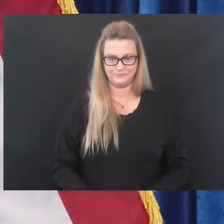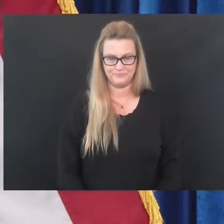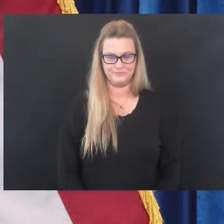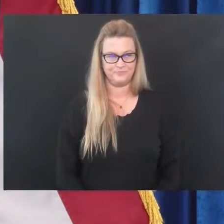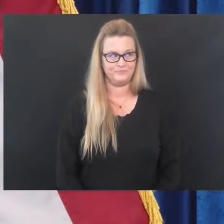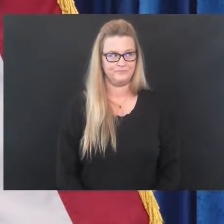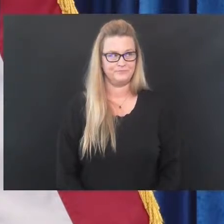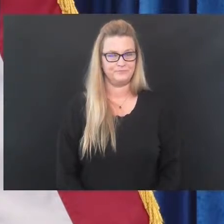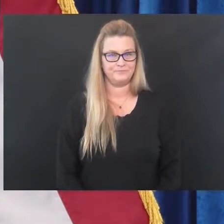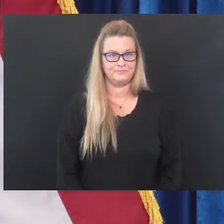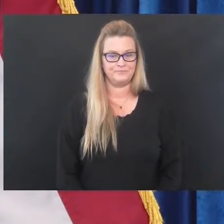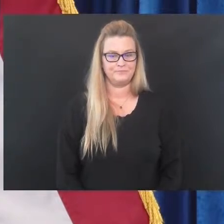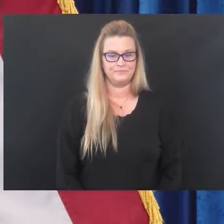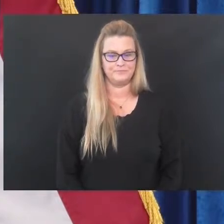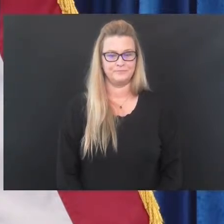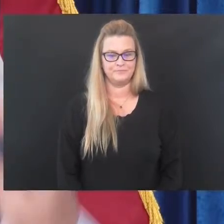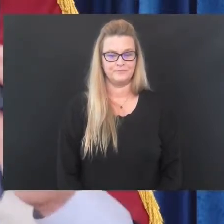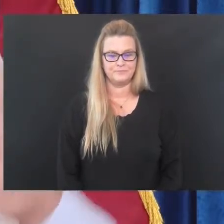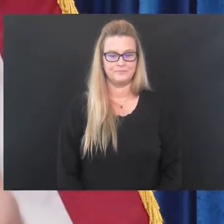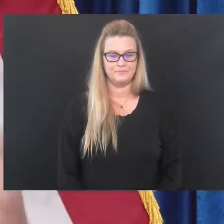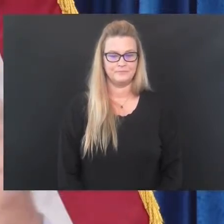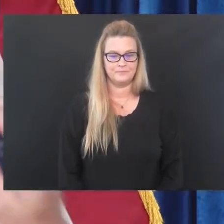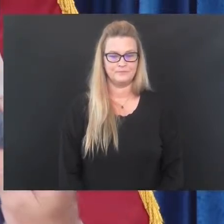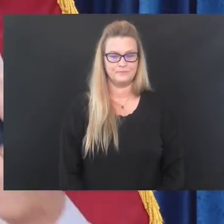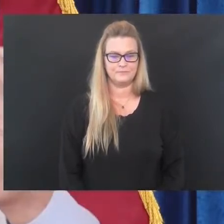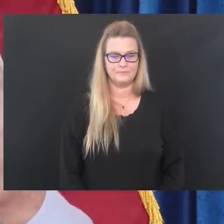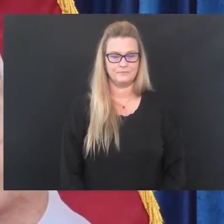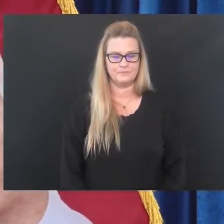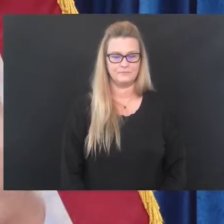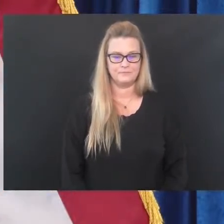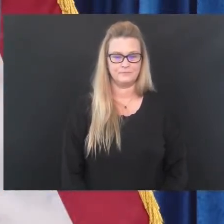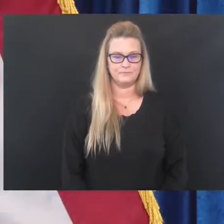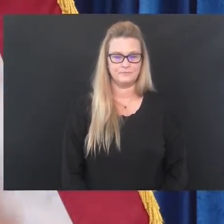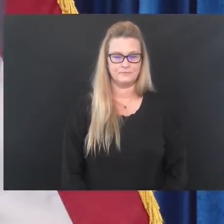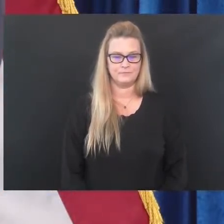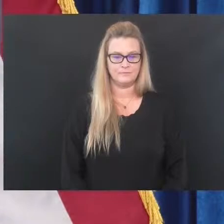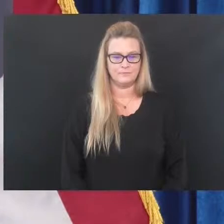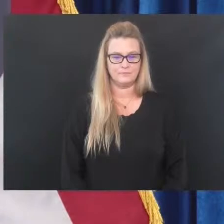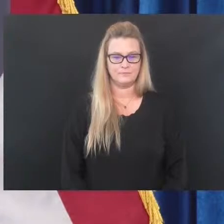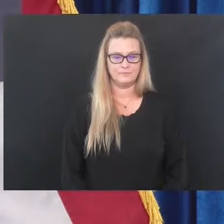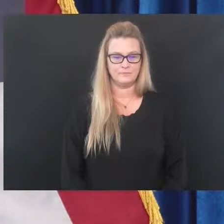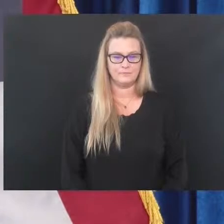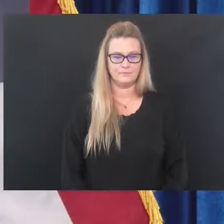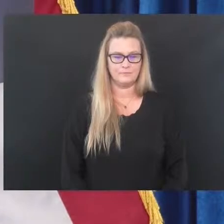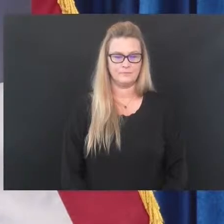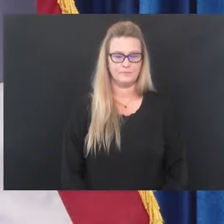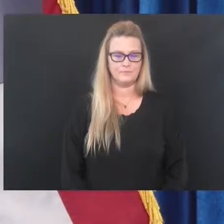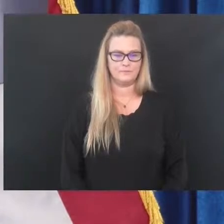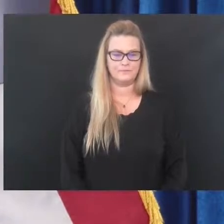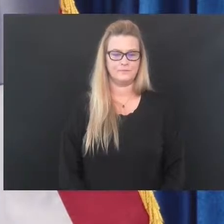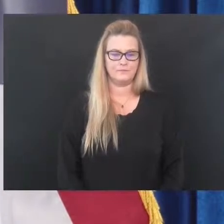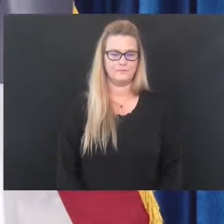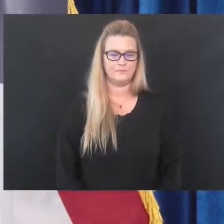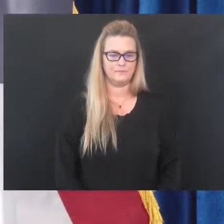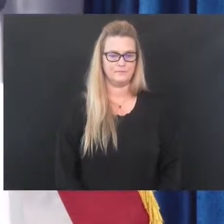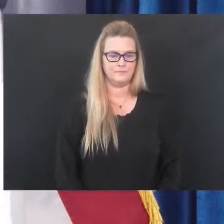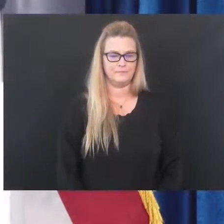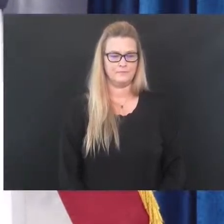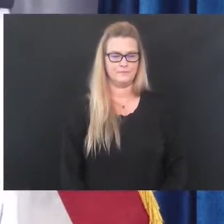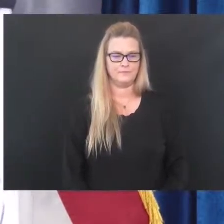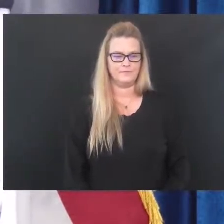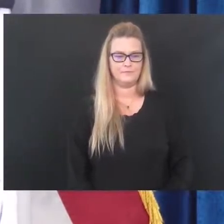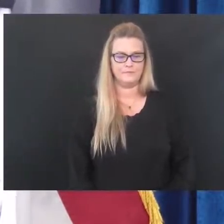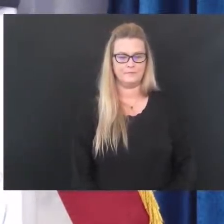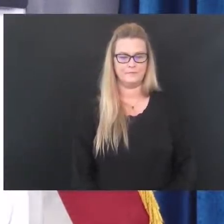Just toss it. Okay. In our program, now, if you'll just let me just bear with me just